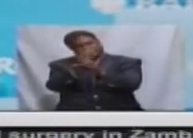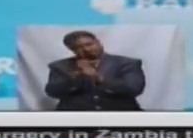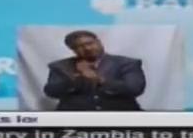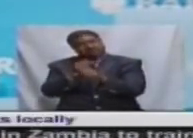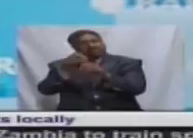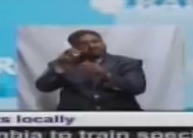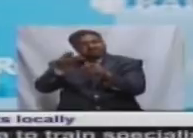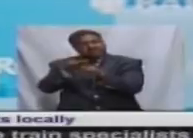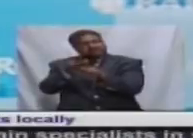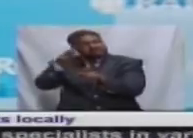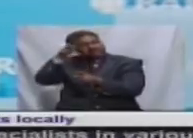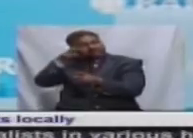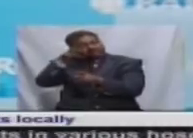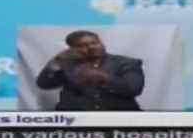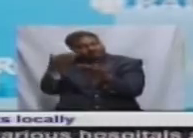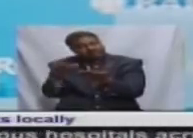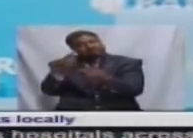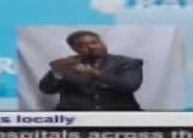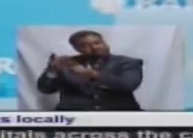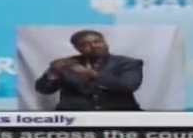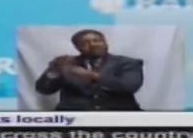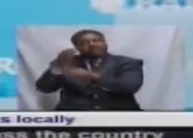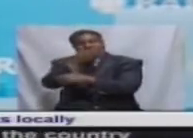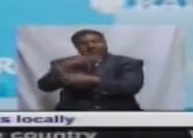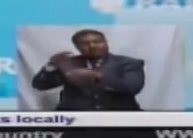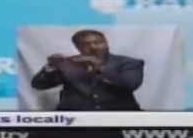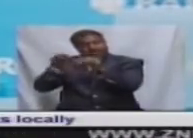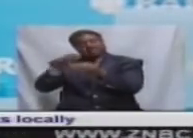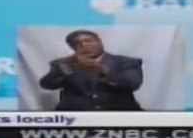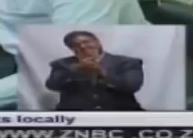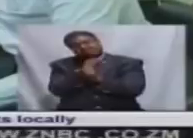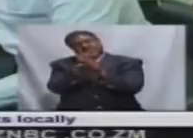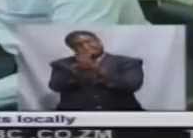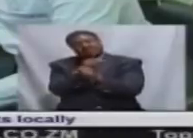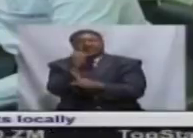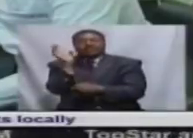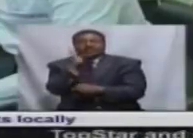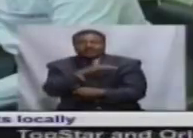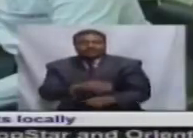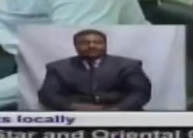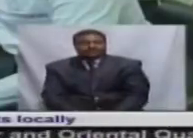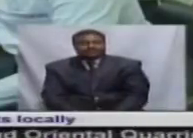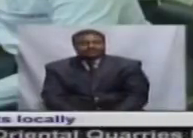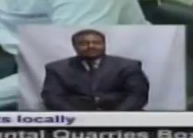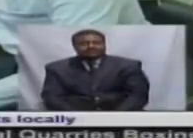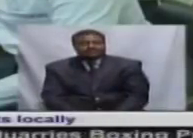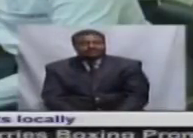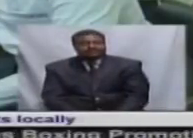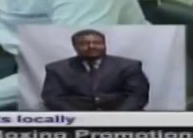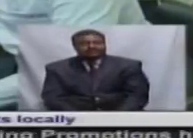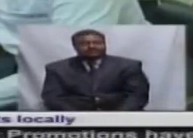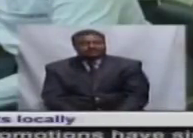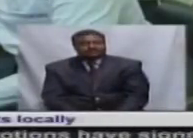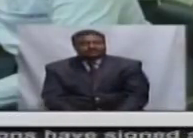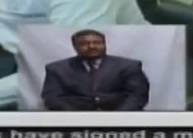introducing robust and resilient regulations to manage issues of nuclear security. Dr. Malama says Zambia has